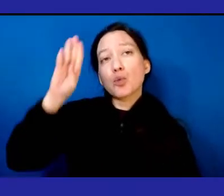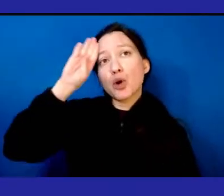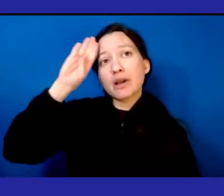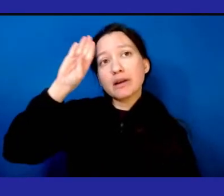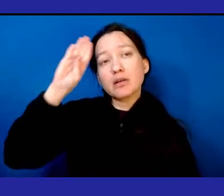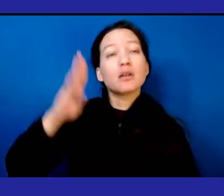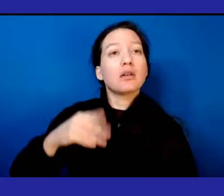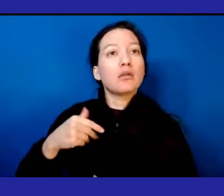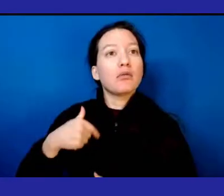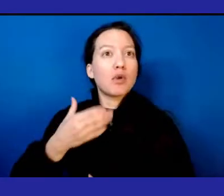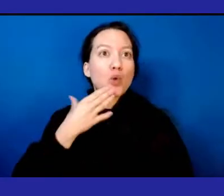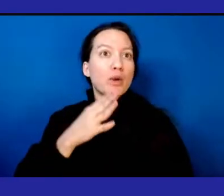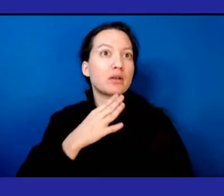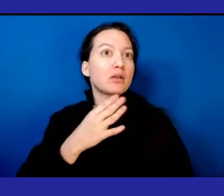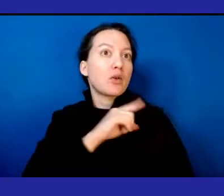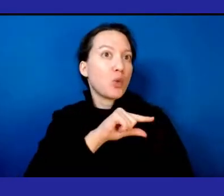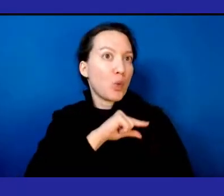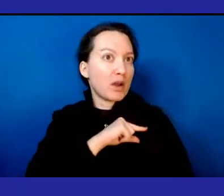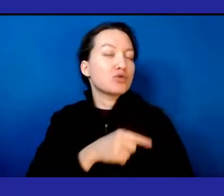highest quality stroke care.